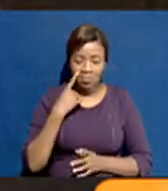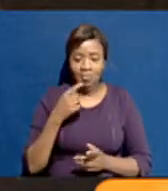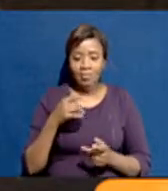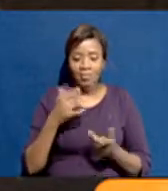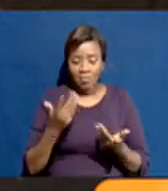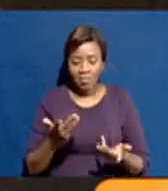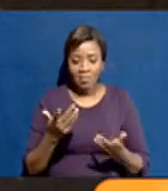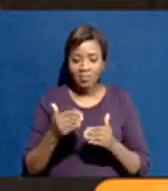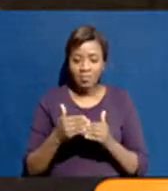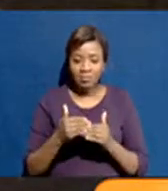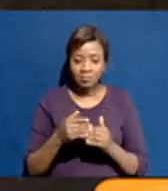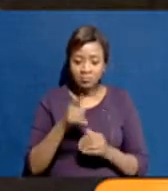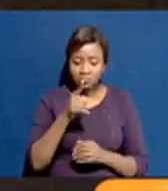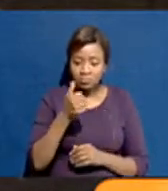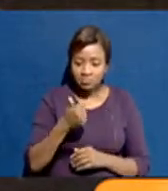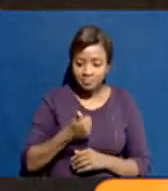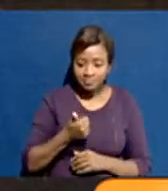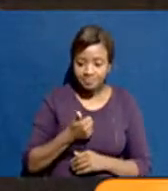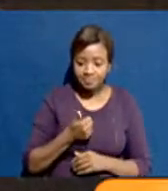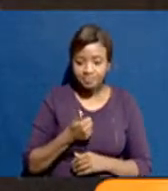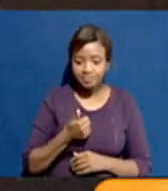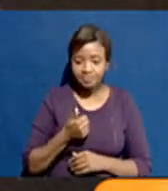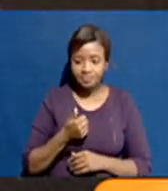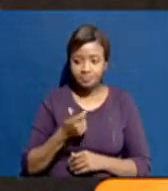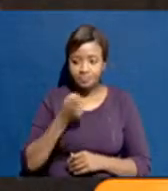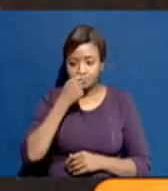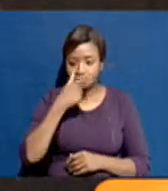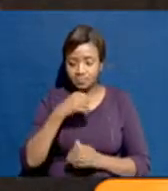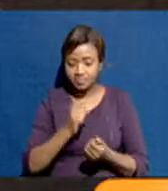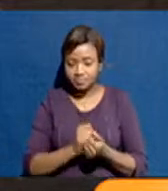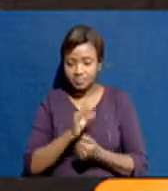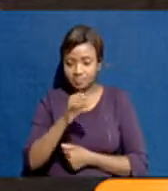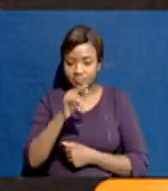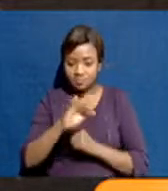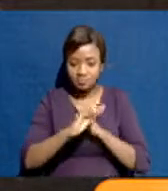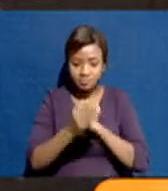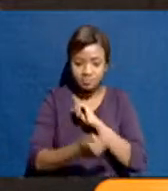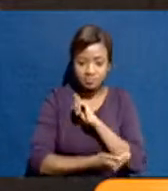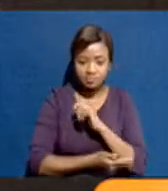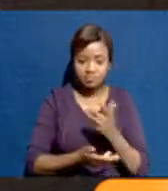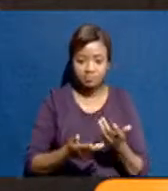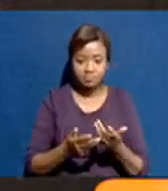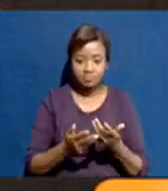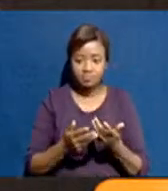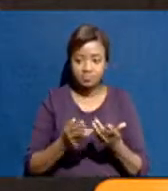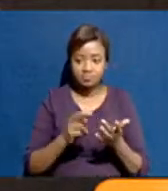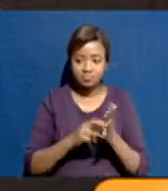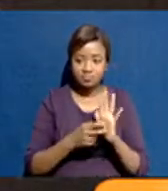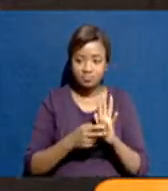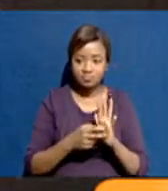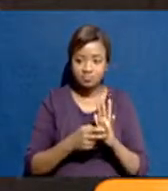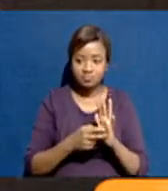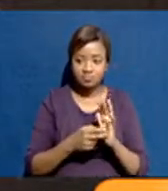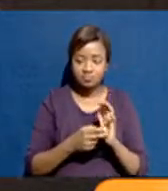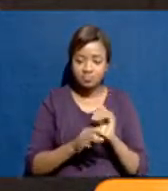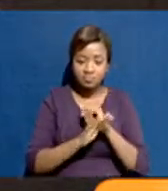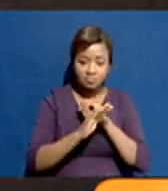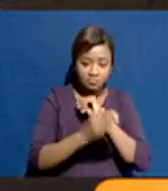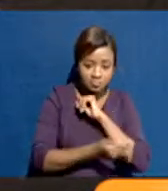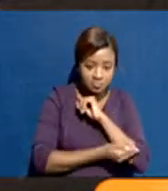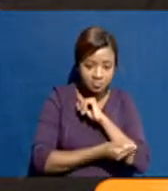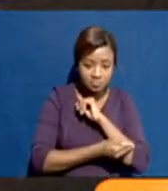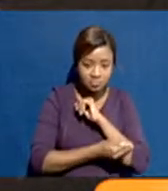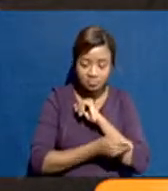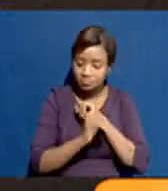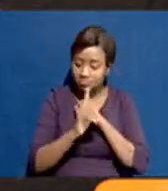then, when this girl at 14 was getting pregnant, what do we call that? Mm. We say it's a pregnancy 14. But no, it